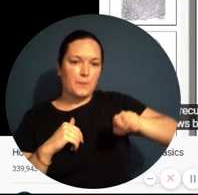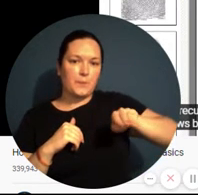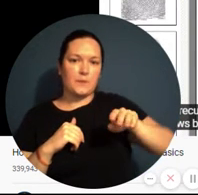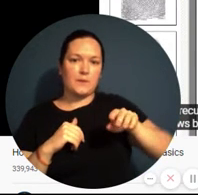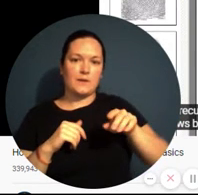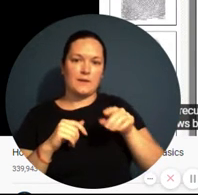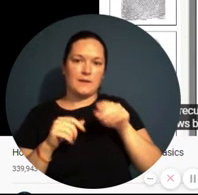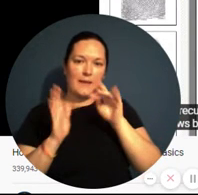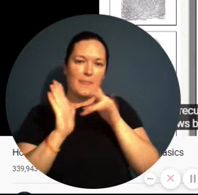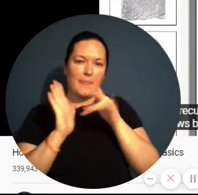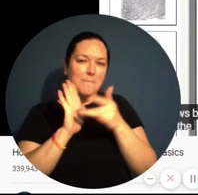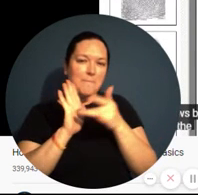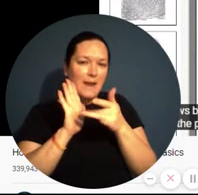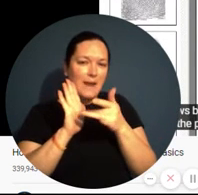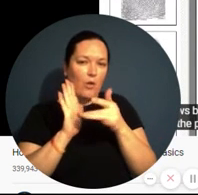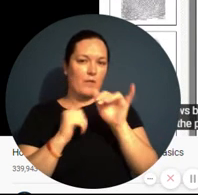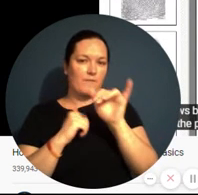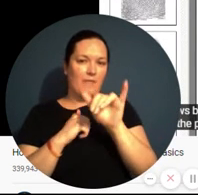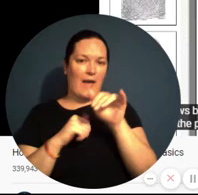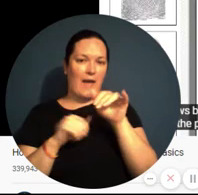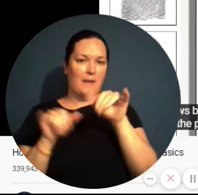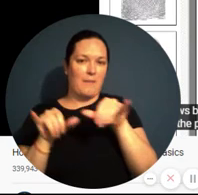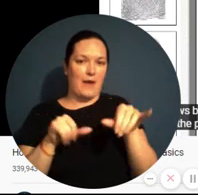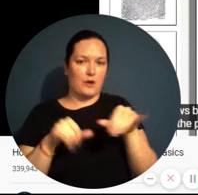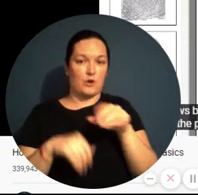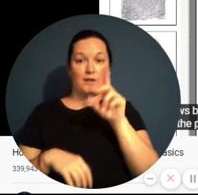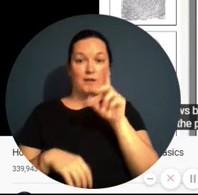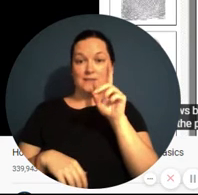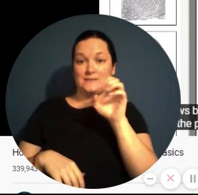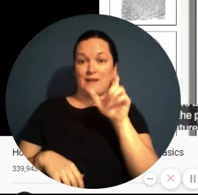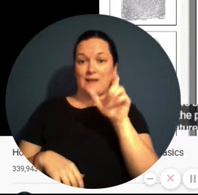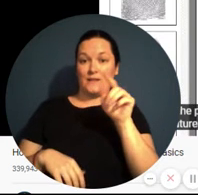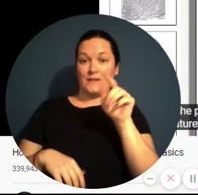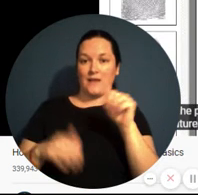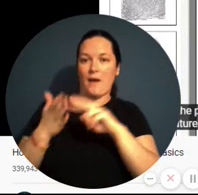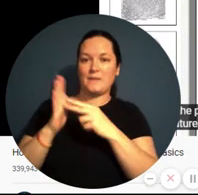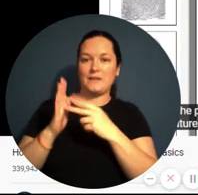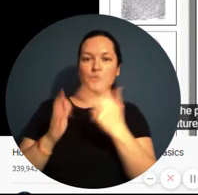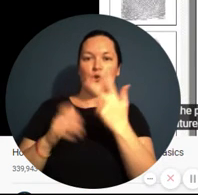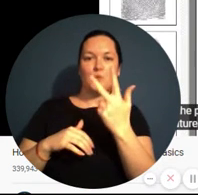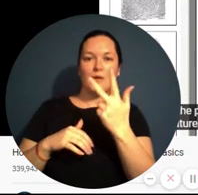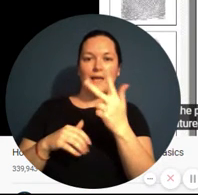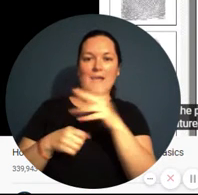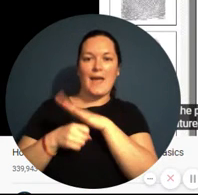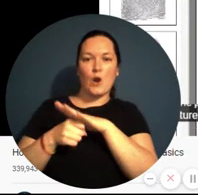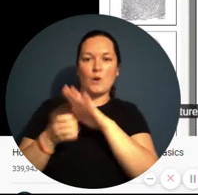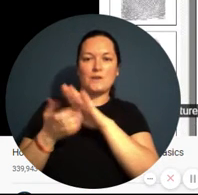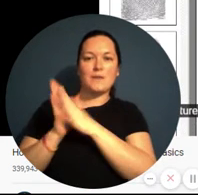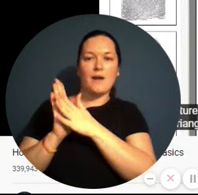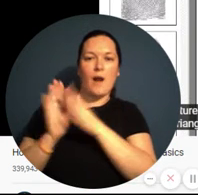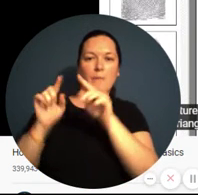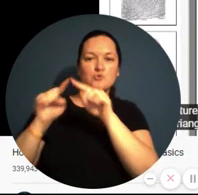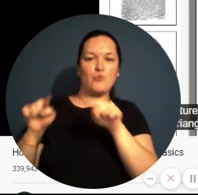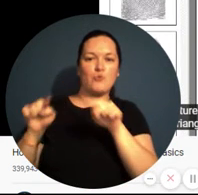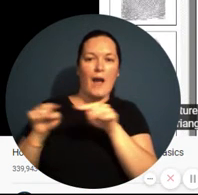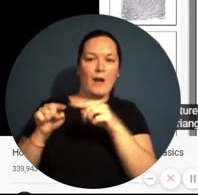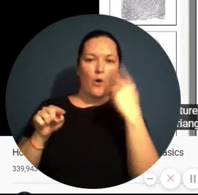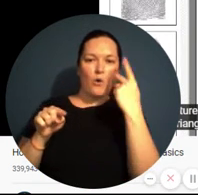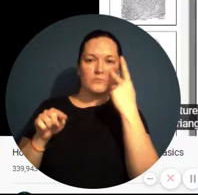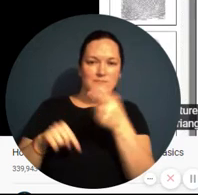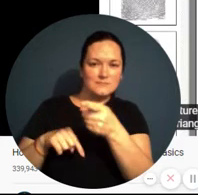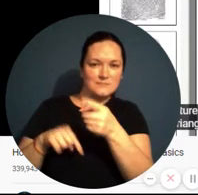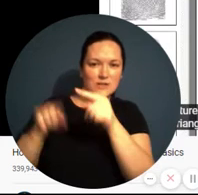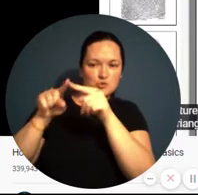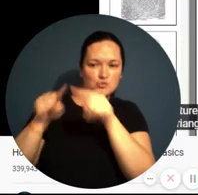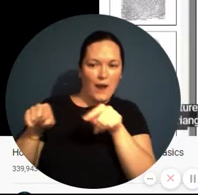down right here in the middle of the pattern. The delta is this type of feature where three areas converge into a triangle-type shape. You